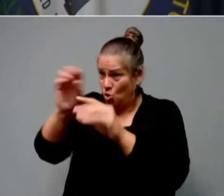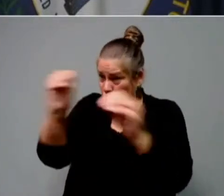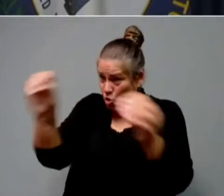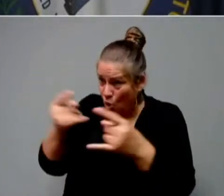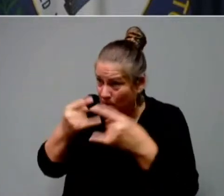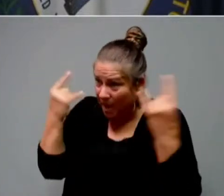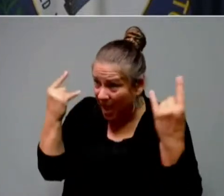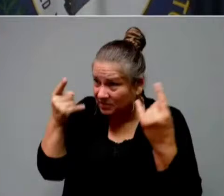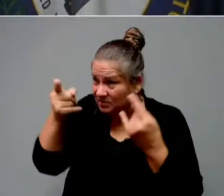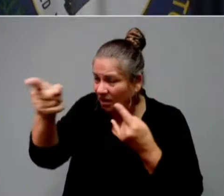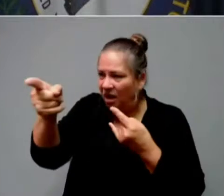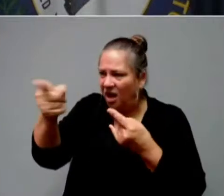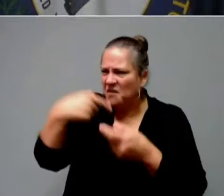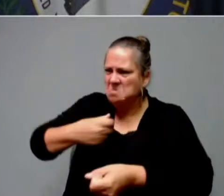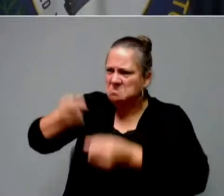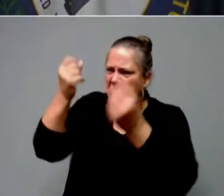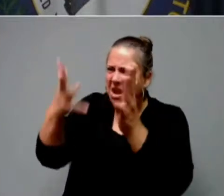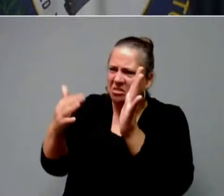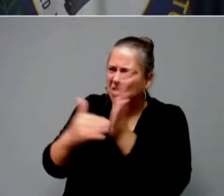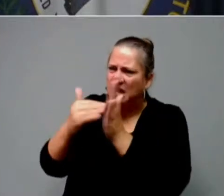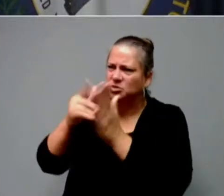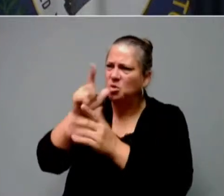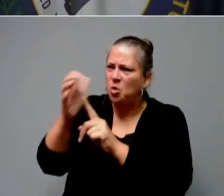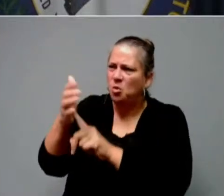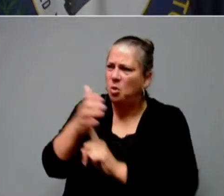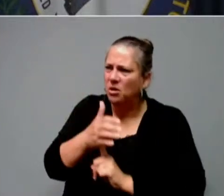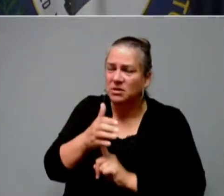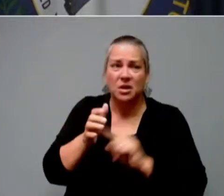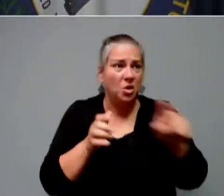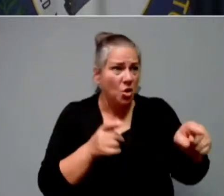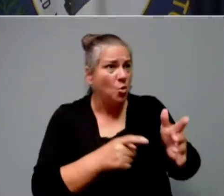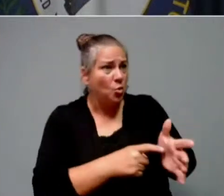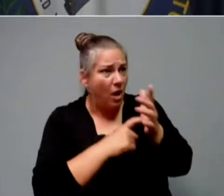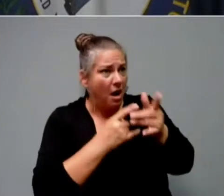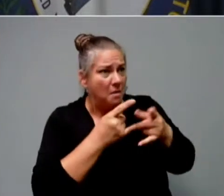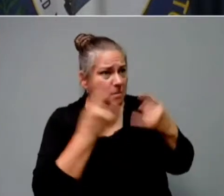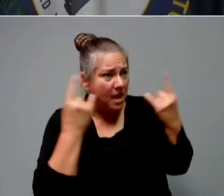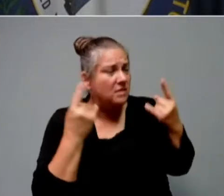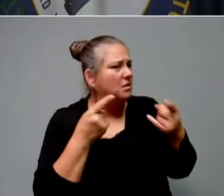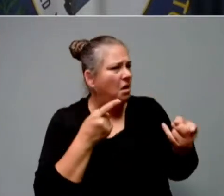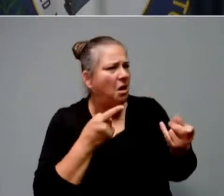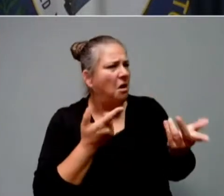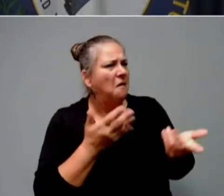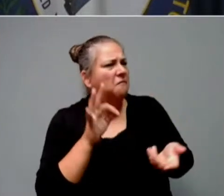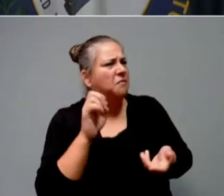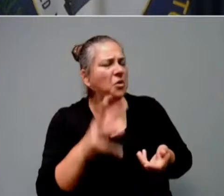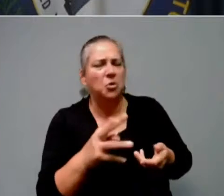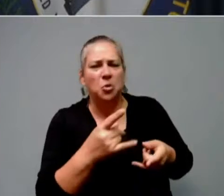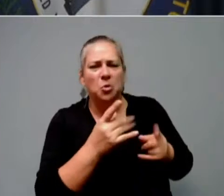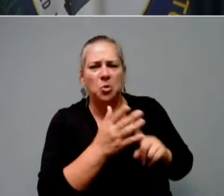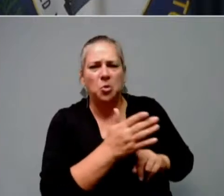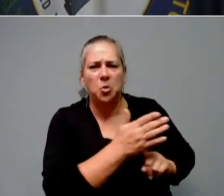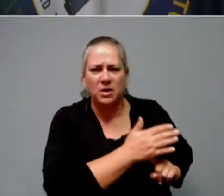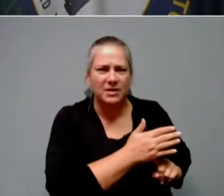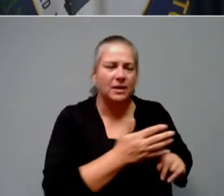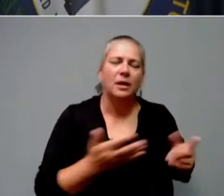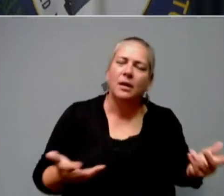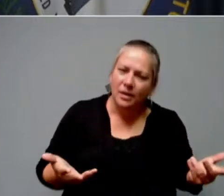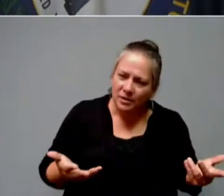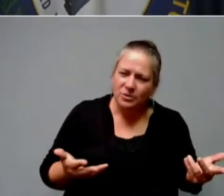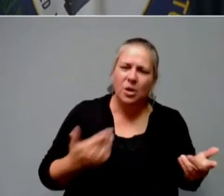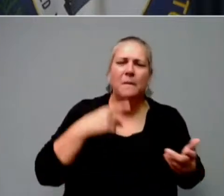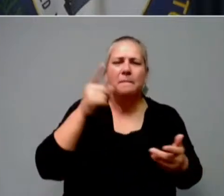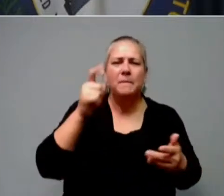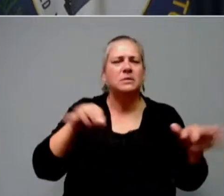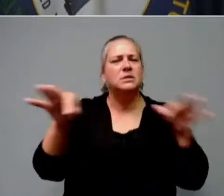it. So we got to separate those that are going to challenge direct truth and facts simply